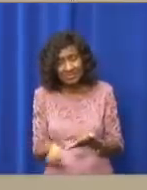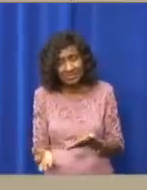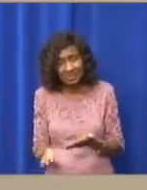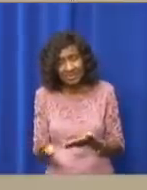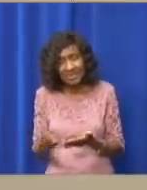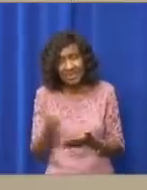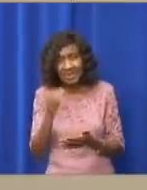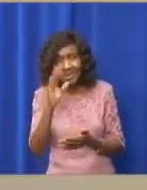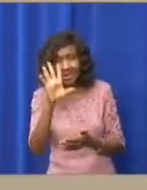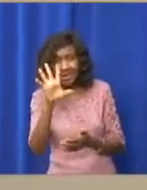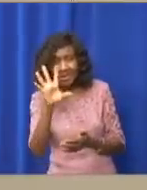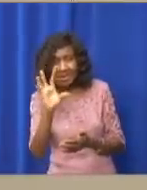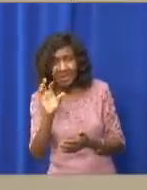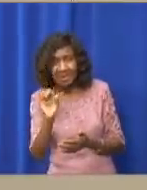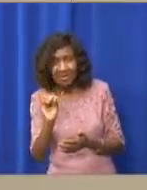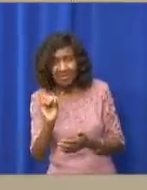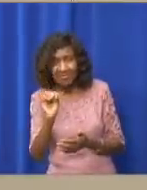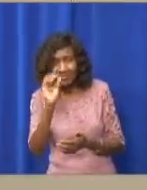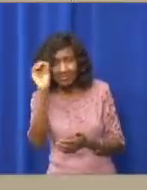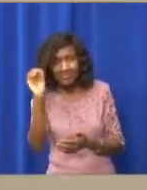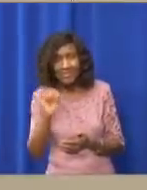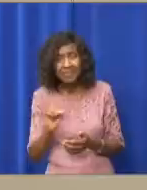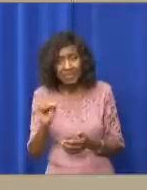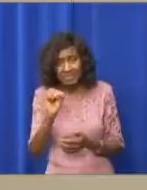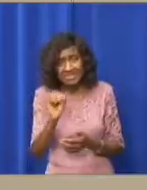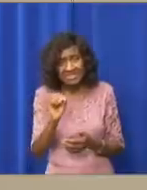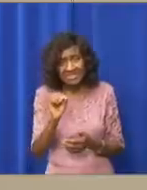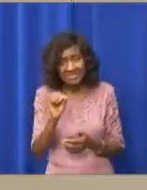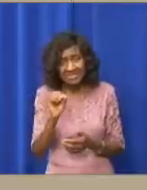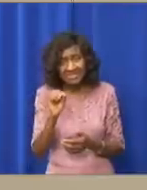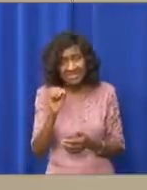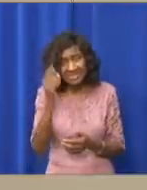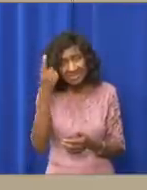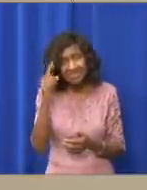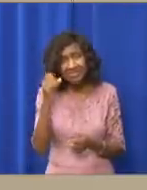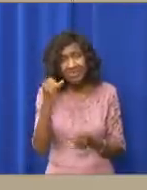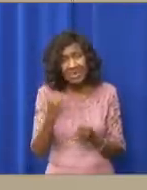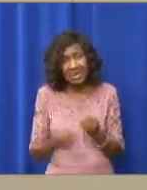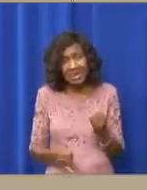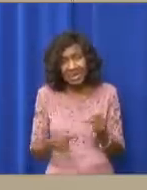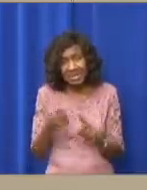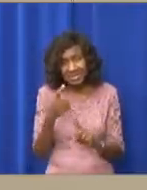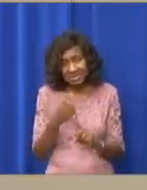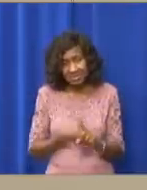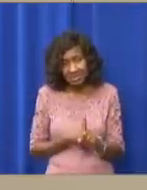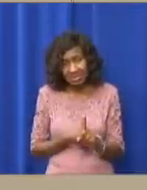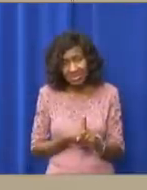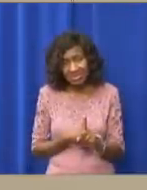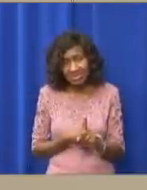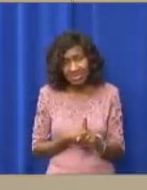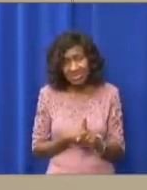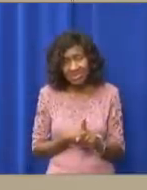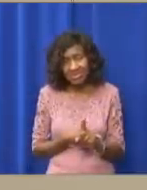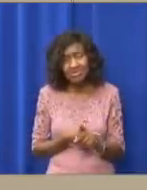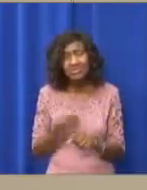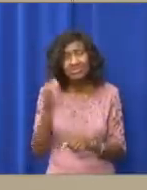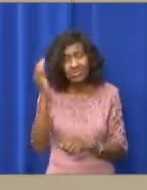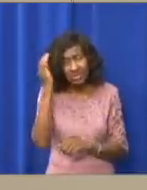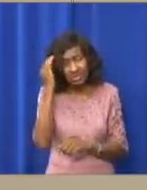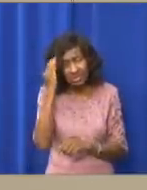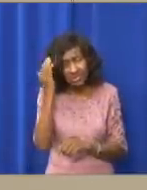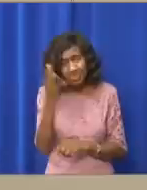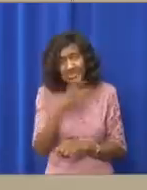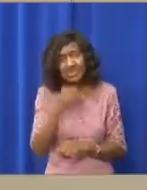almost by 50% in the past month. So we are keenly conscious of what is transpiring, but